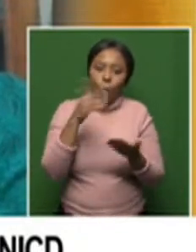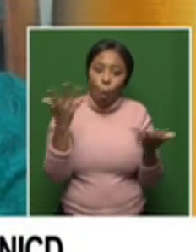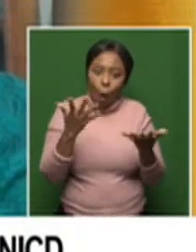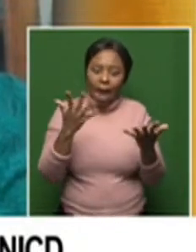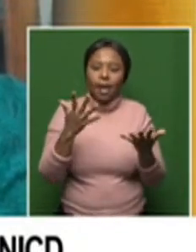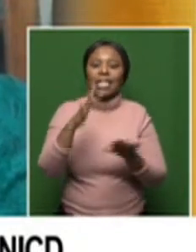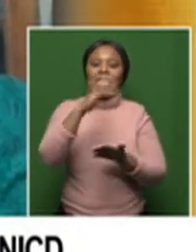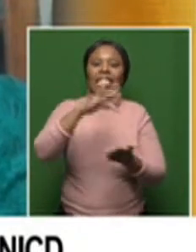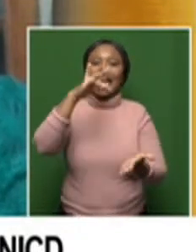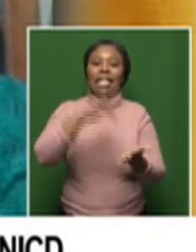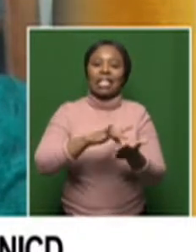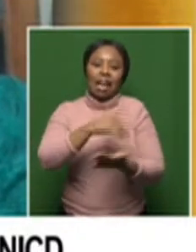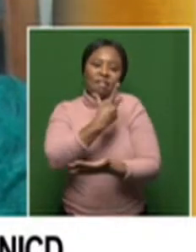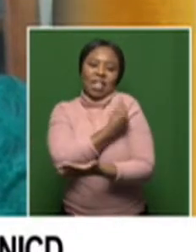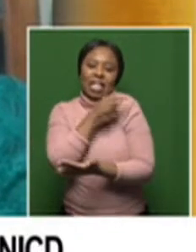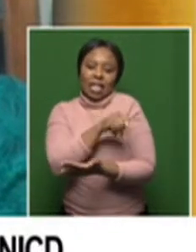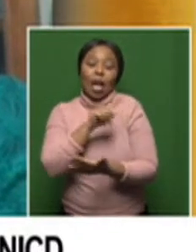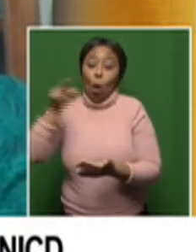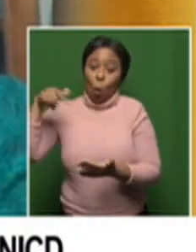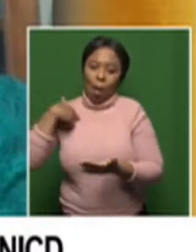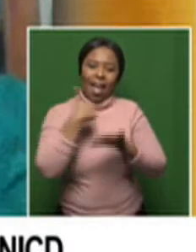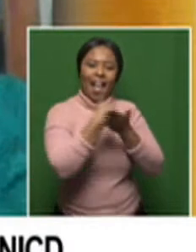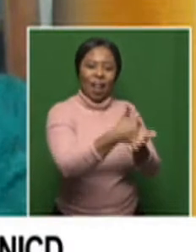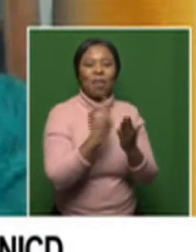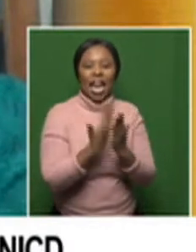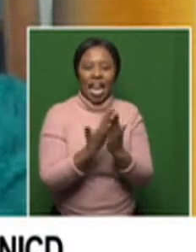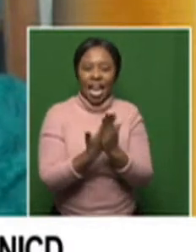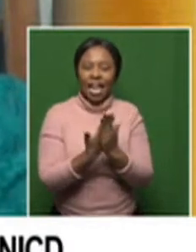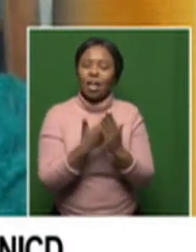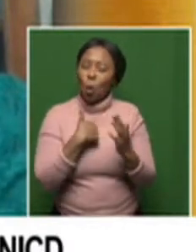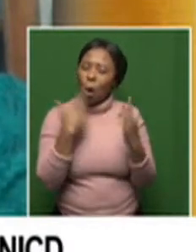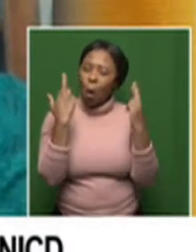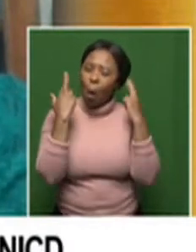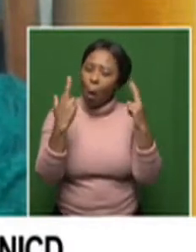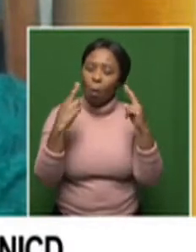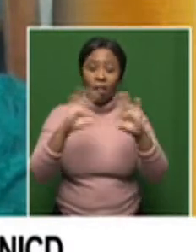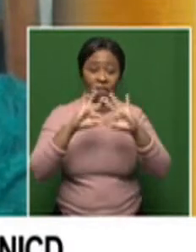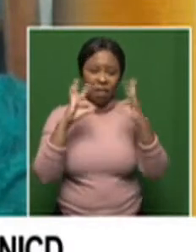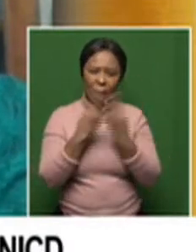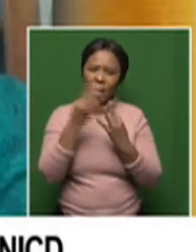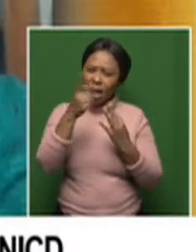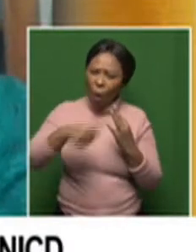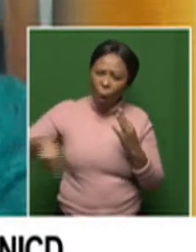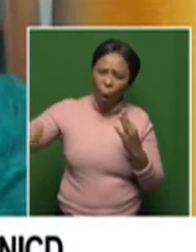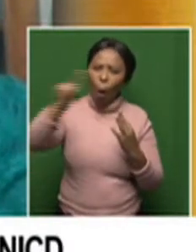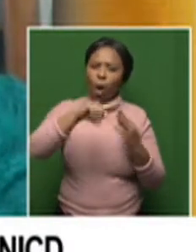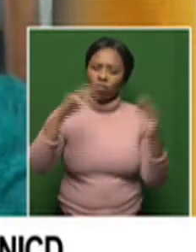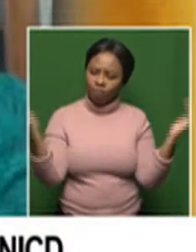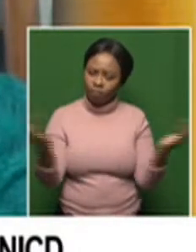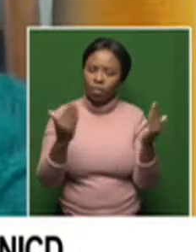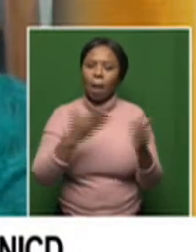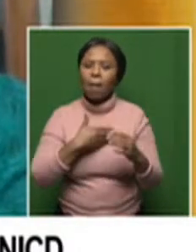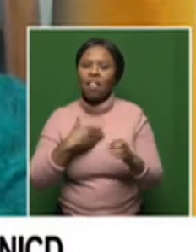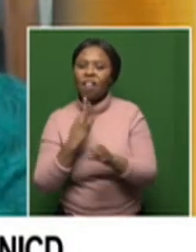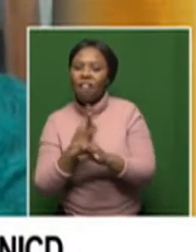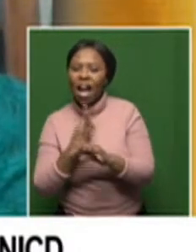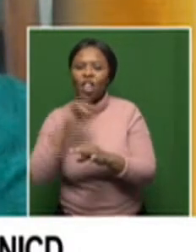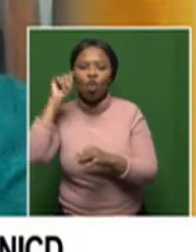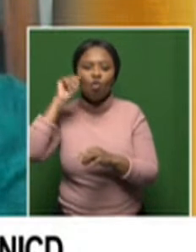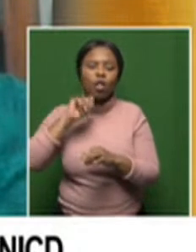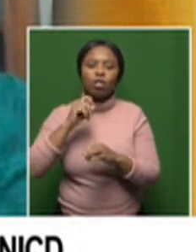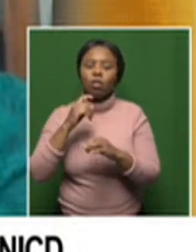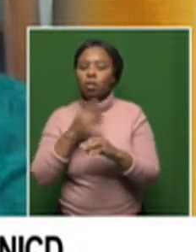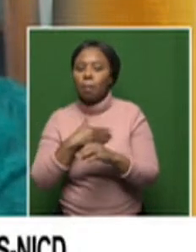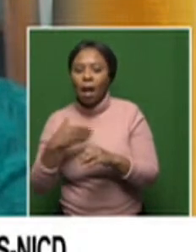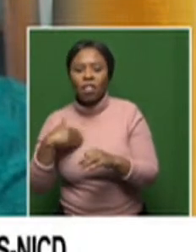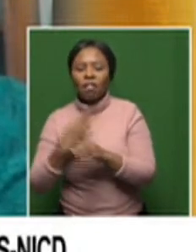centers so that you can help them. And we are hoping that in the families, this will encourage all of us to take our parents, our grandparents, our loved